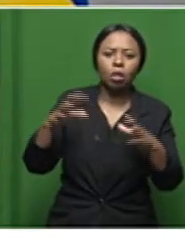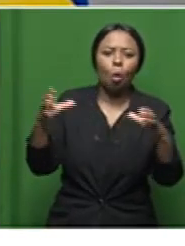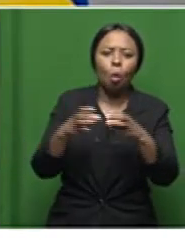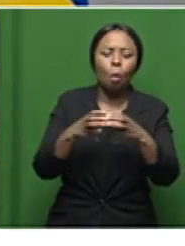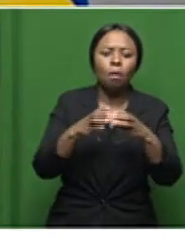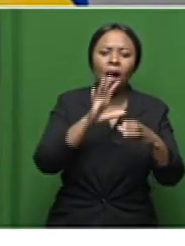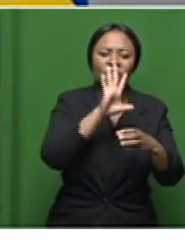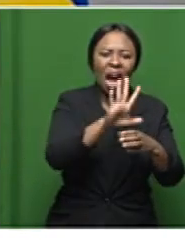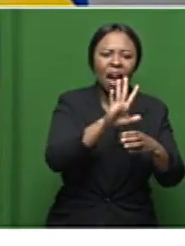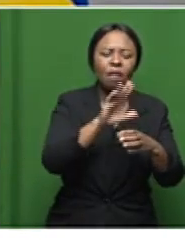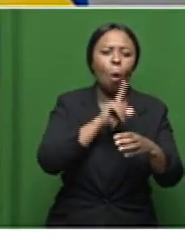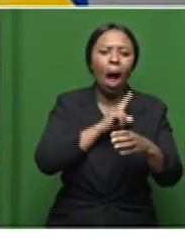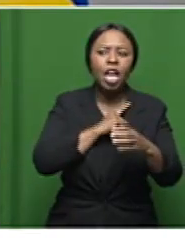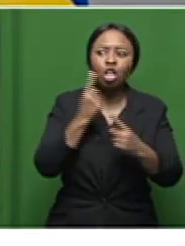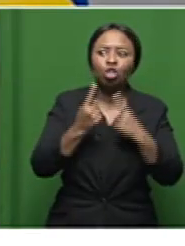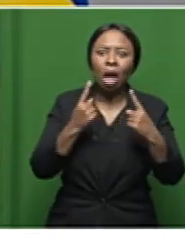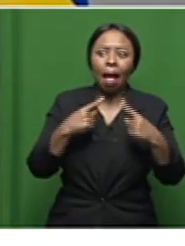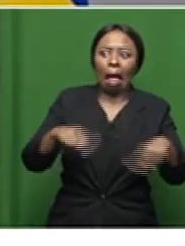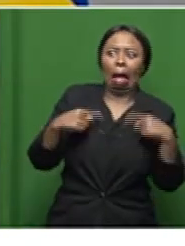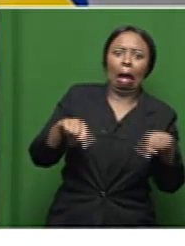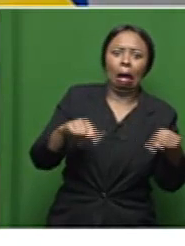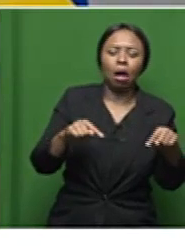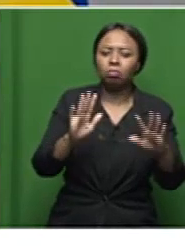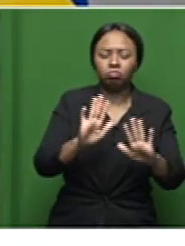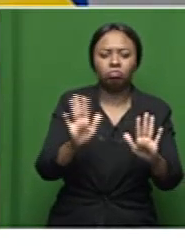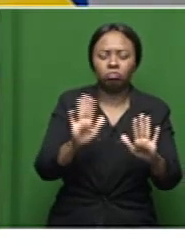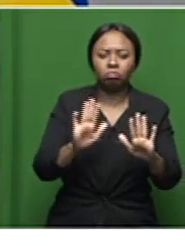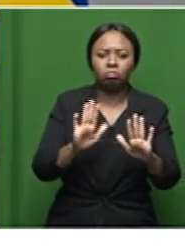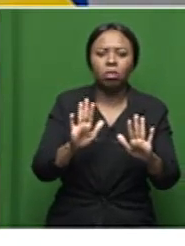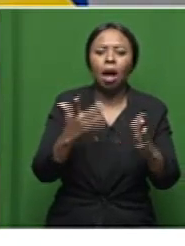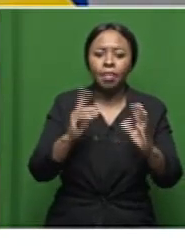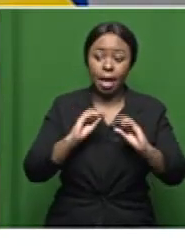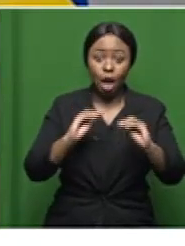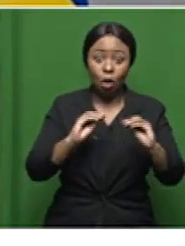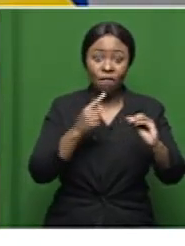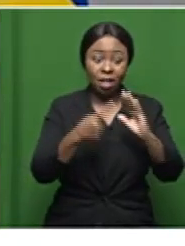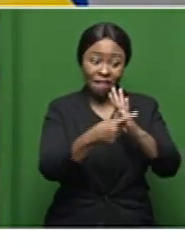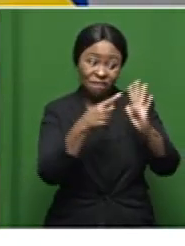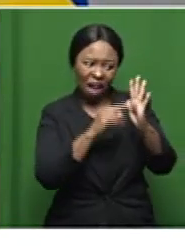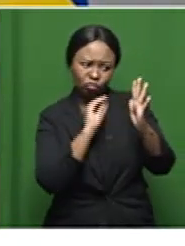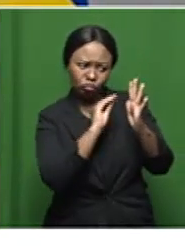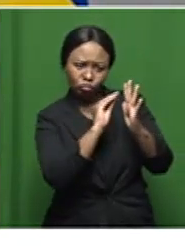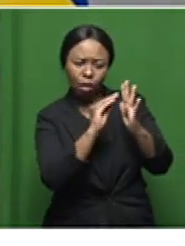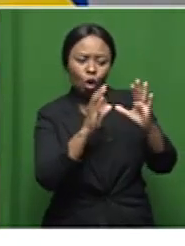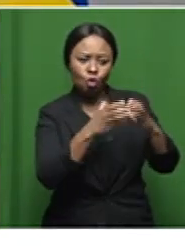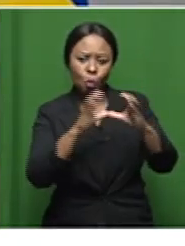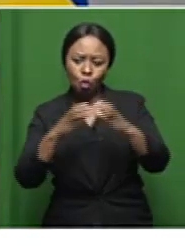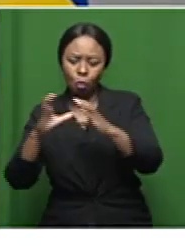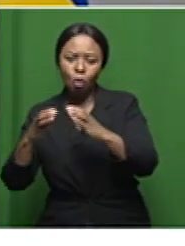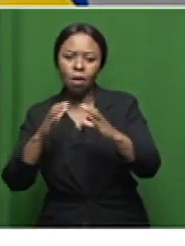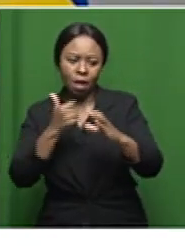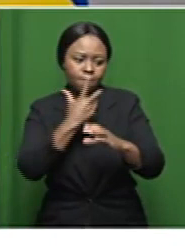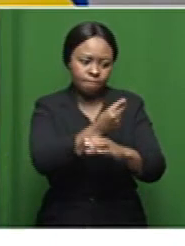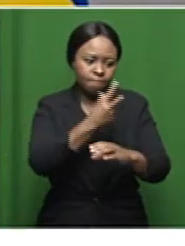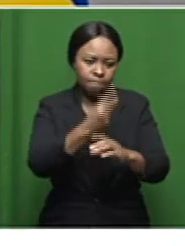5, not to scare each other, and to actually educate them first, and then group them and administer